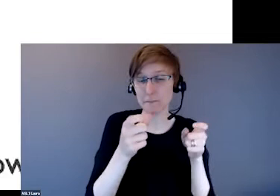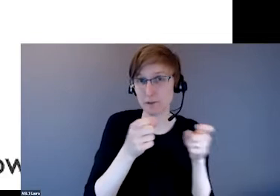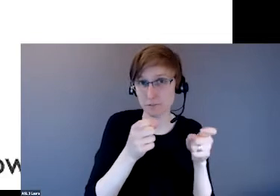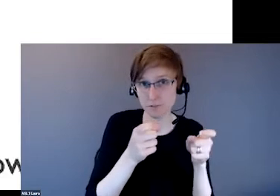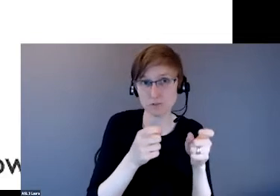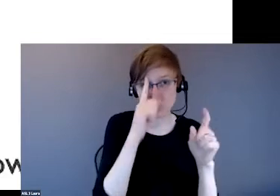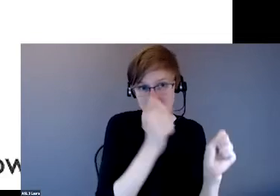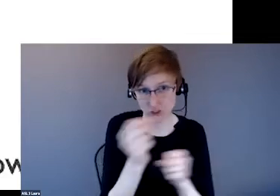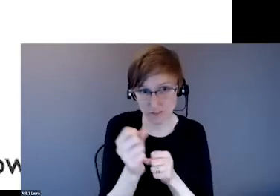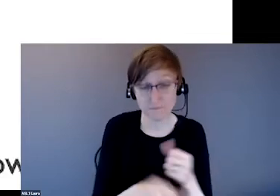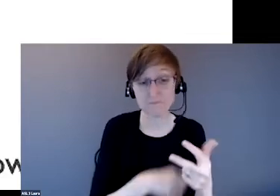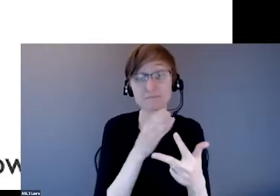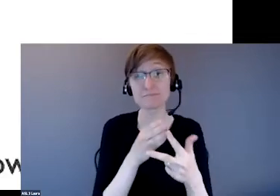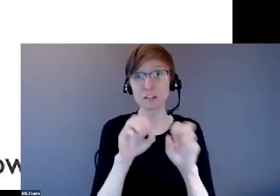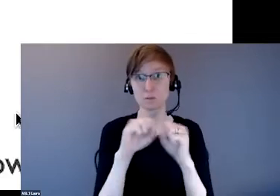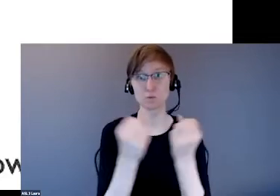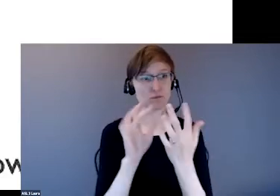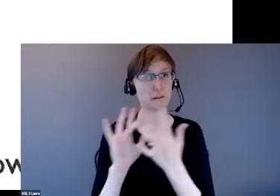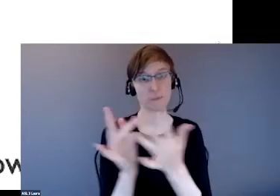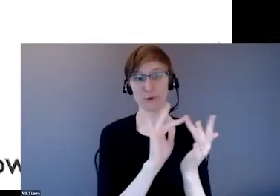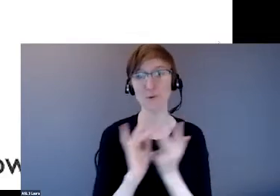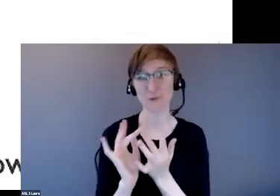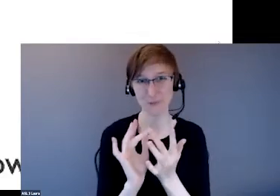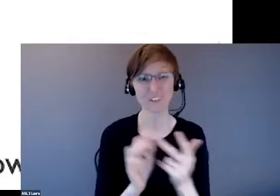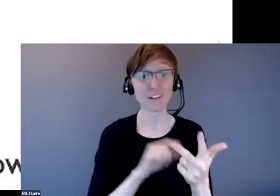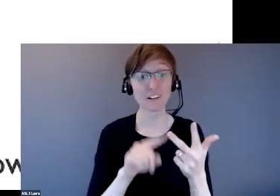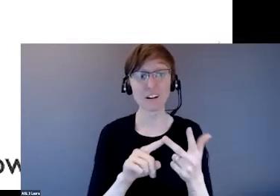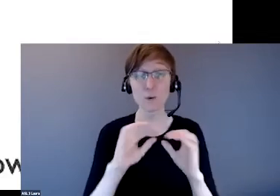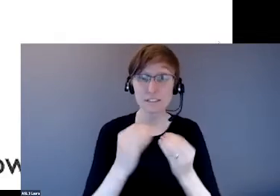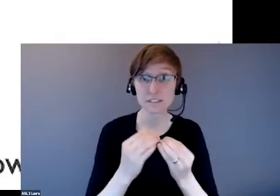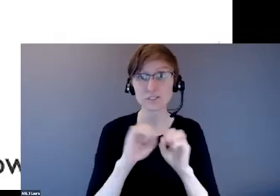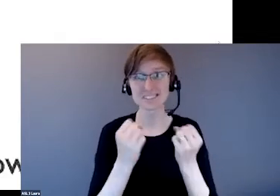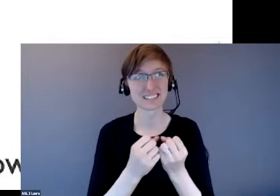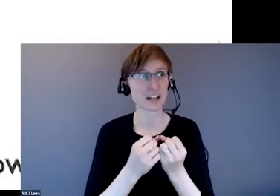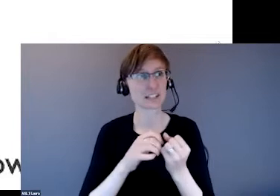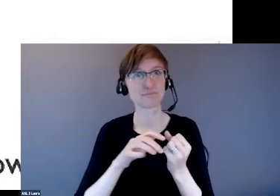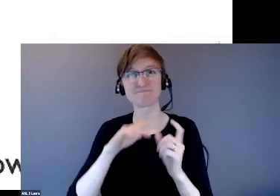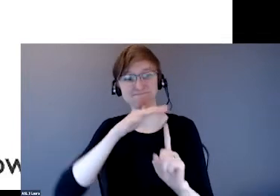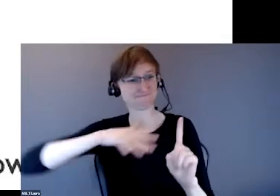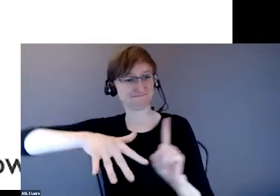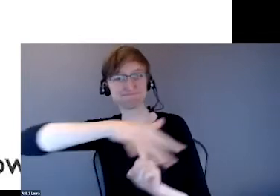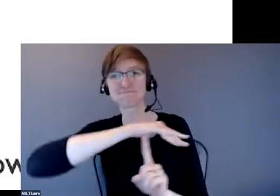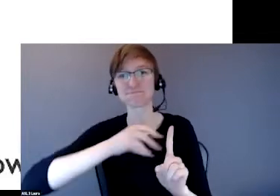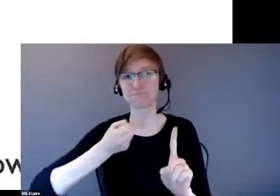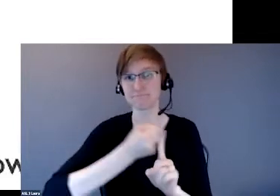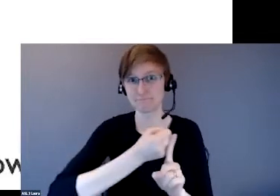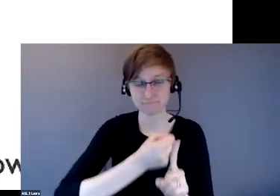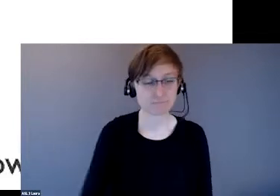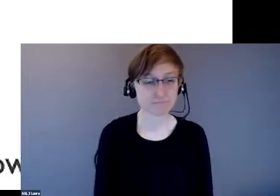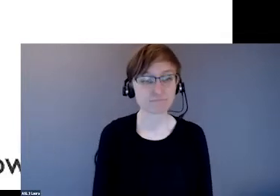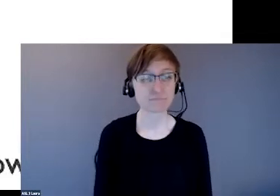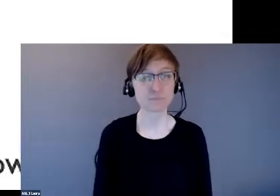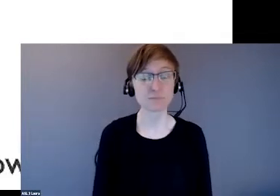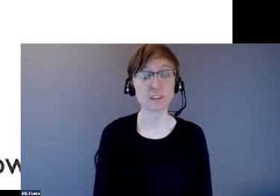and societal factors. So when thinking about these, the key is that you can't just have one, you can't